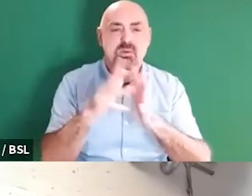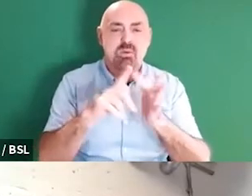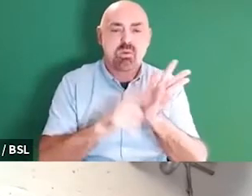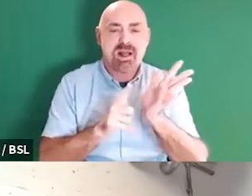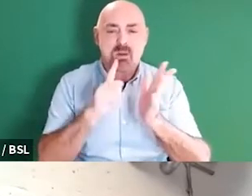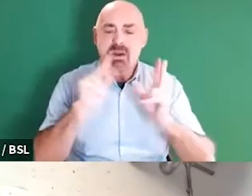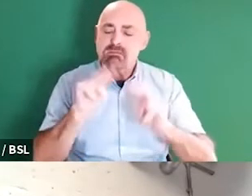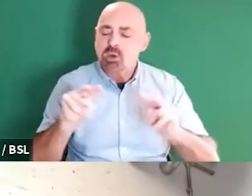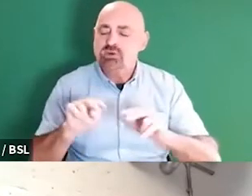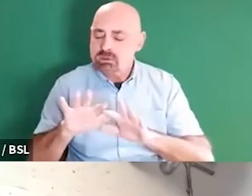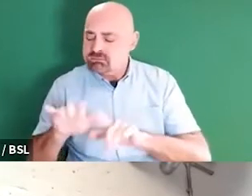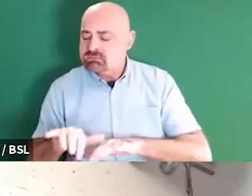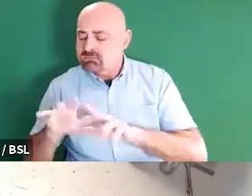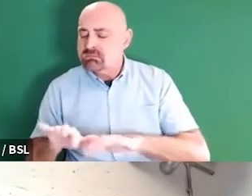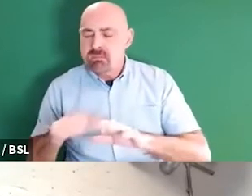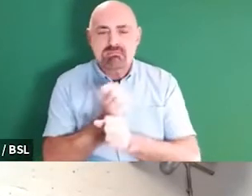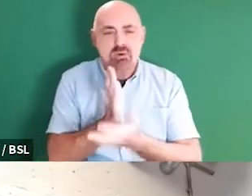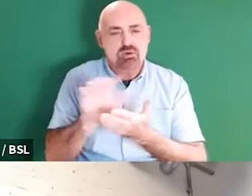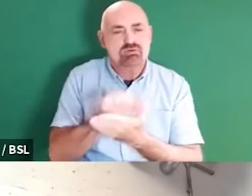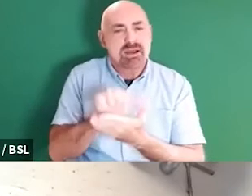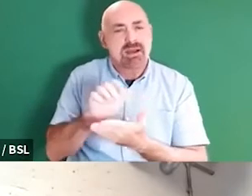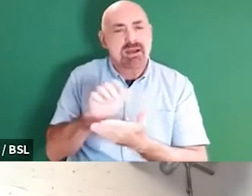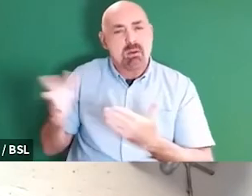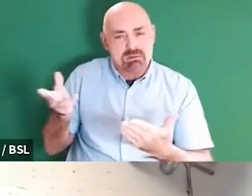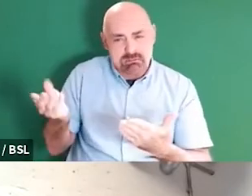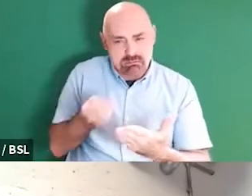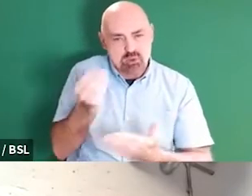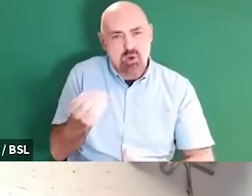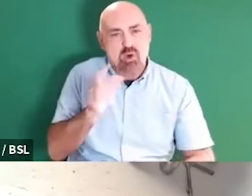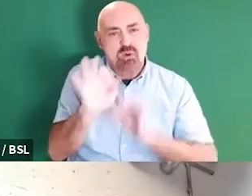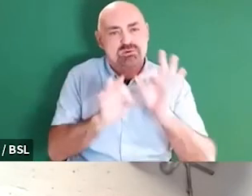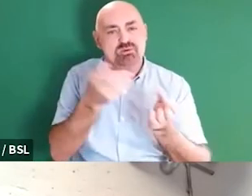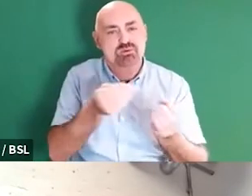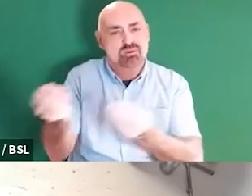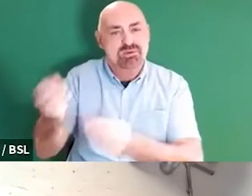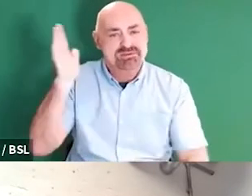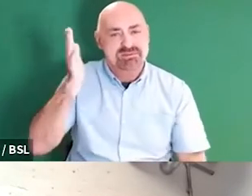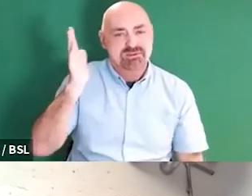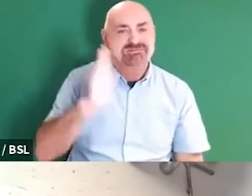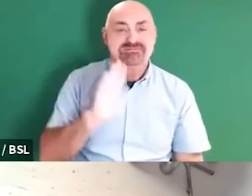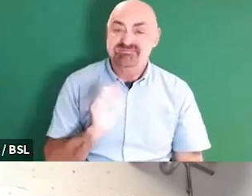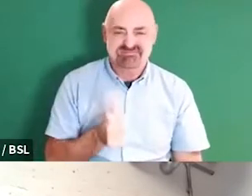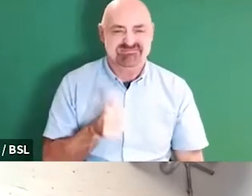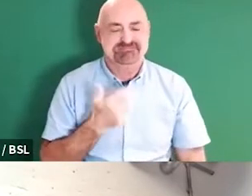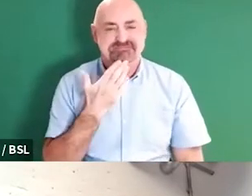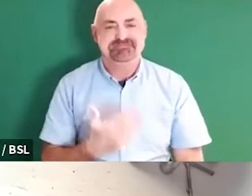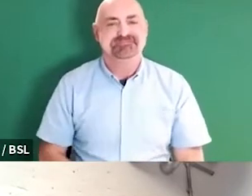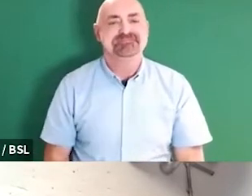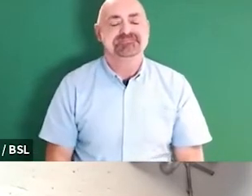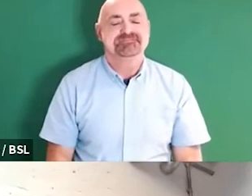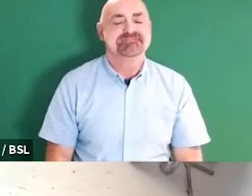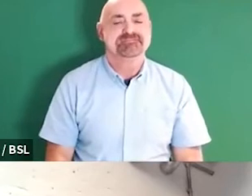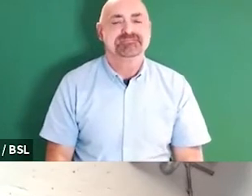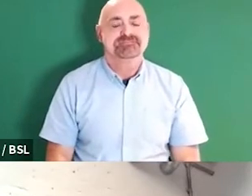event, and I will pass your questions on to the speakers then. So thank you very much.